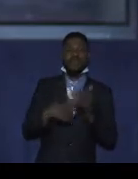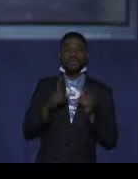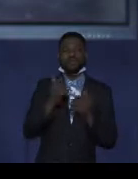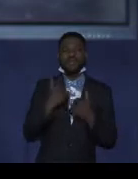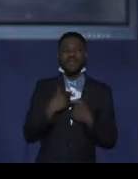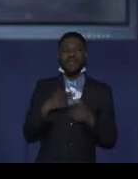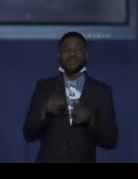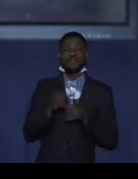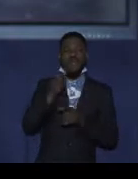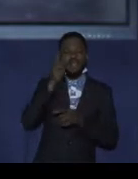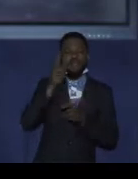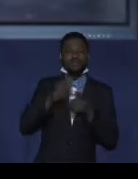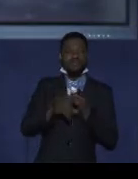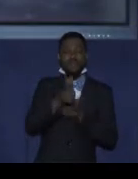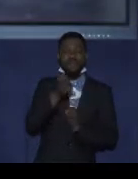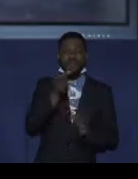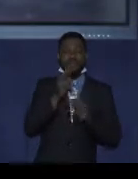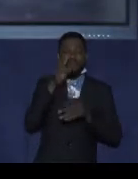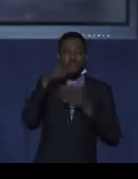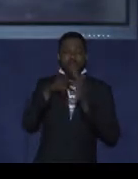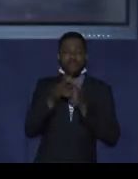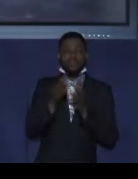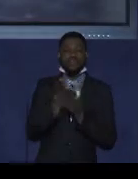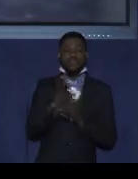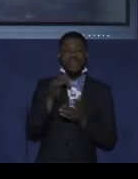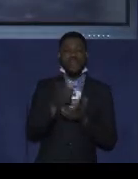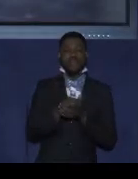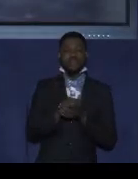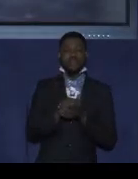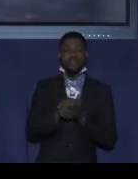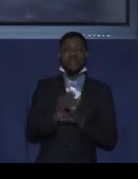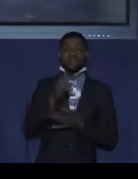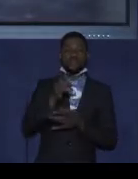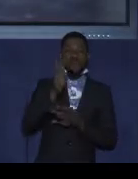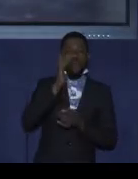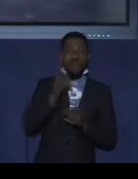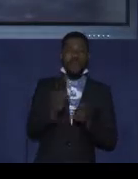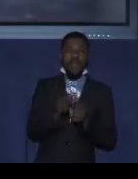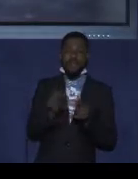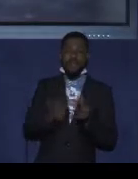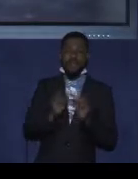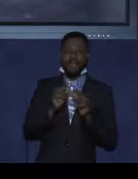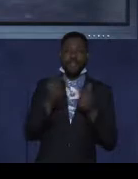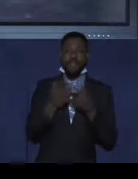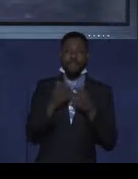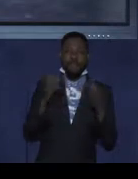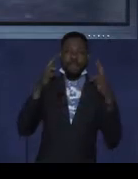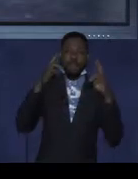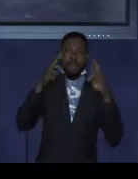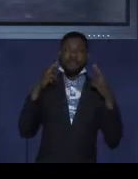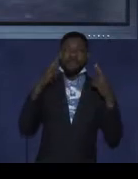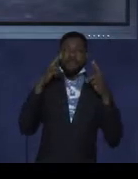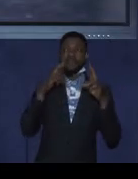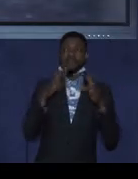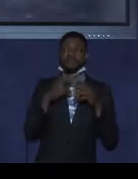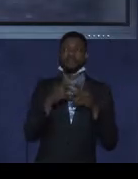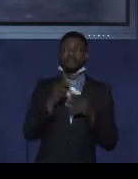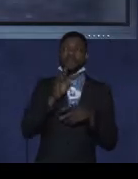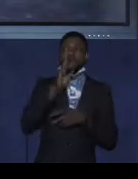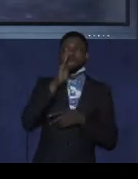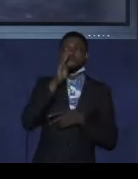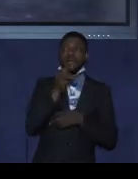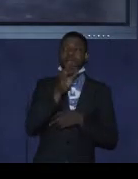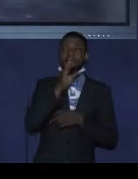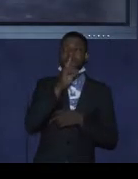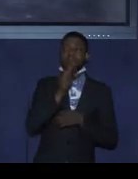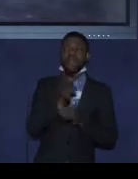So listen to other people's views. So through that, you will avoid group conflict. Next one